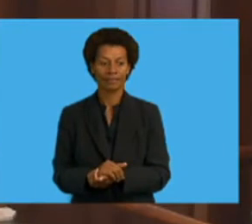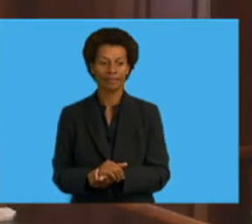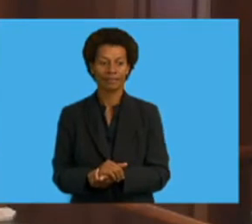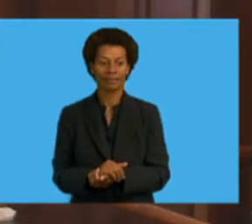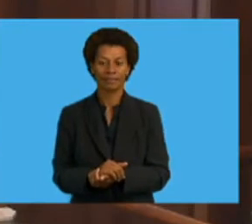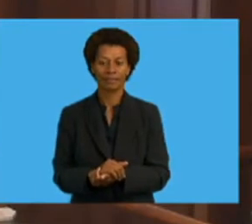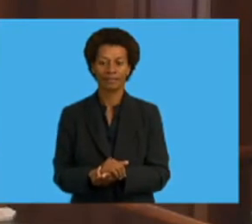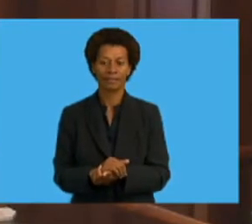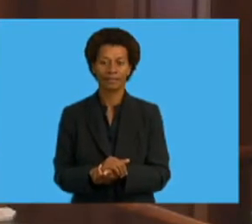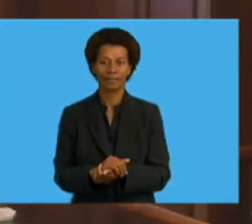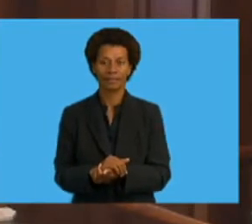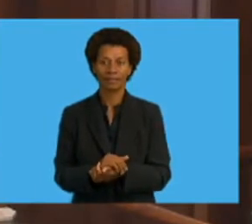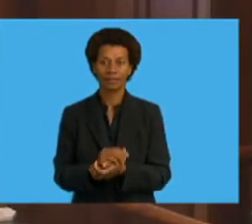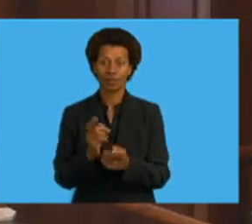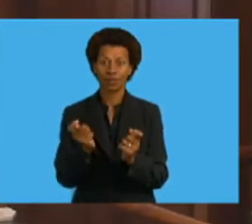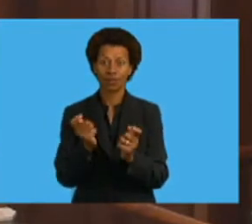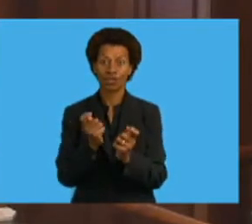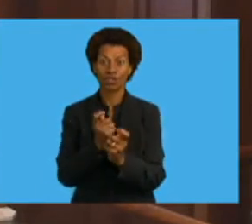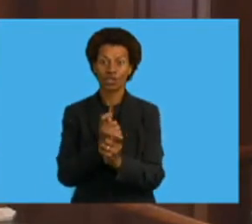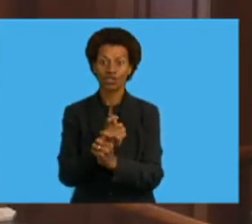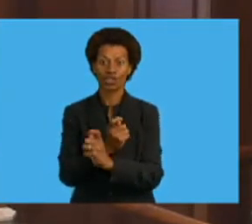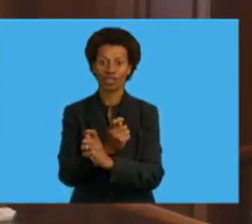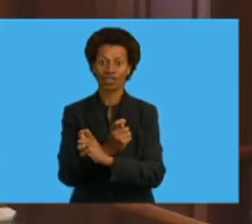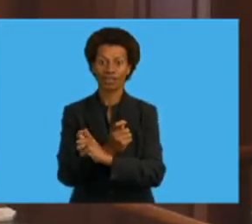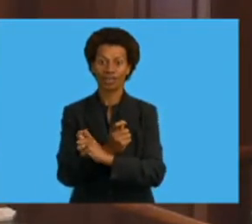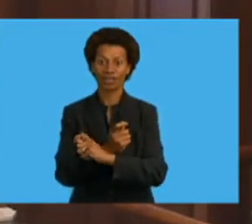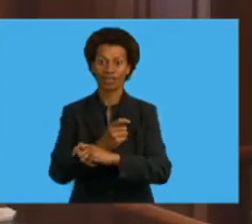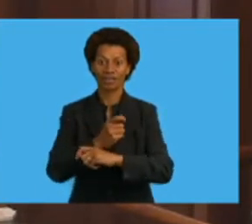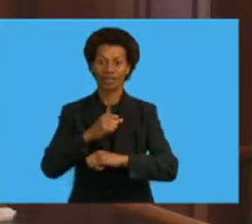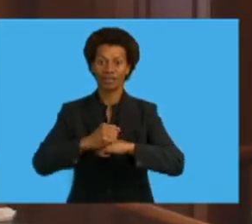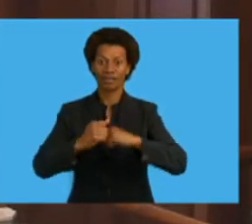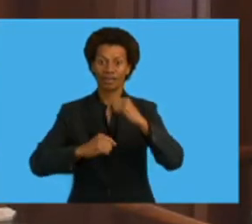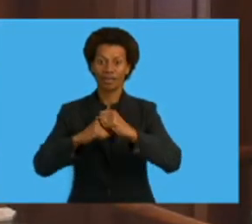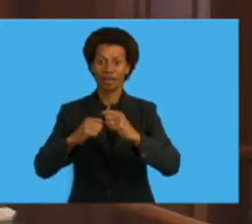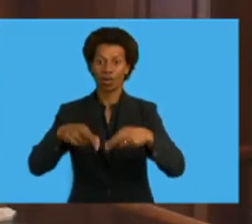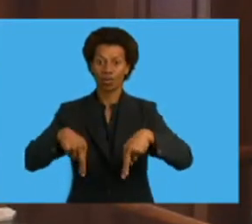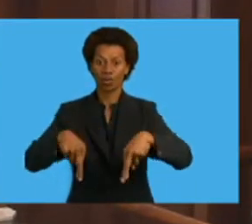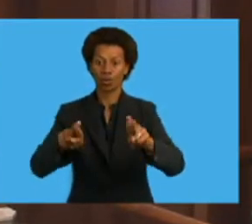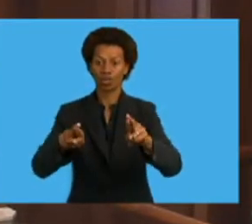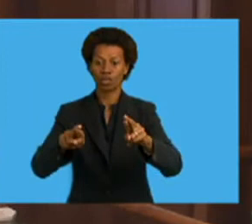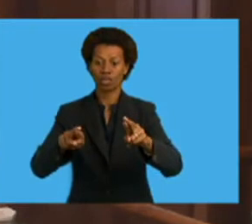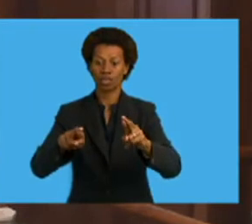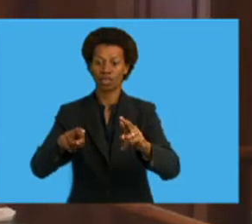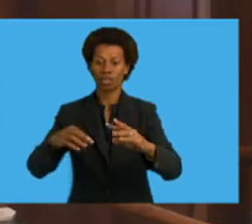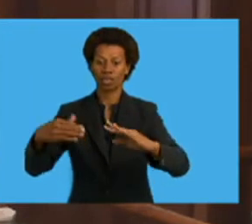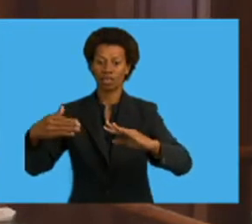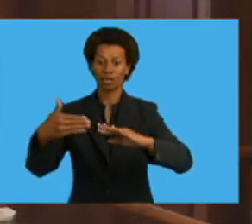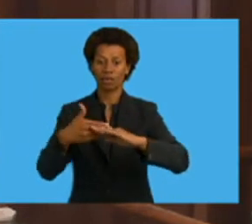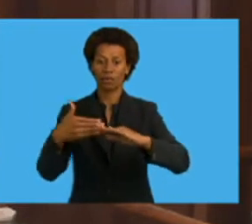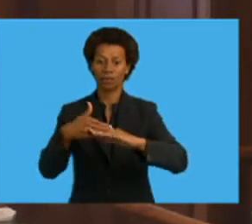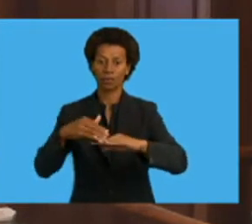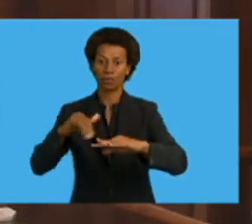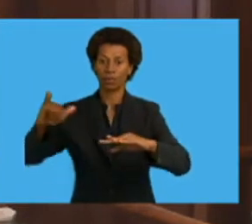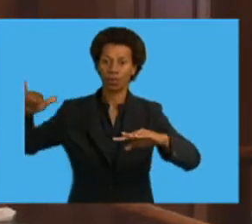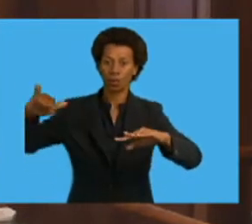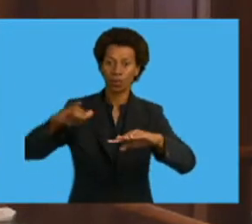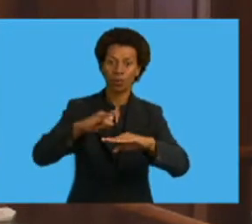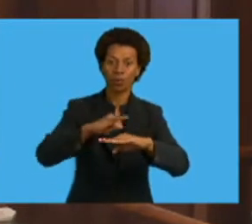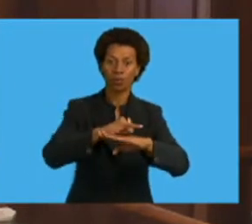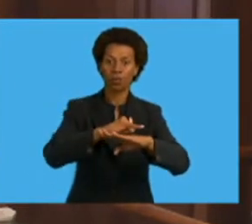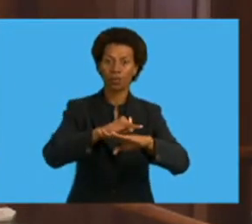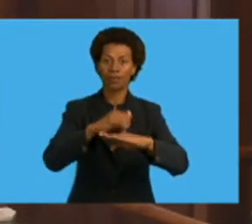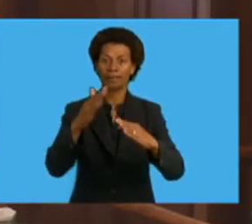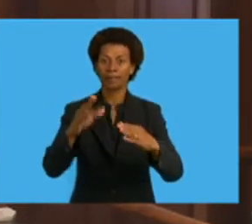our infrastructure, our roads, our ports, our airports. Access to electricity and